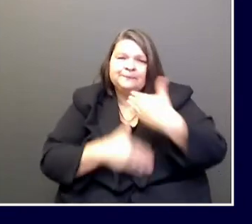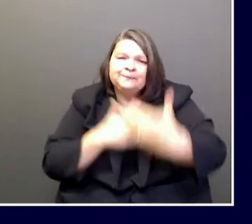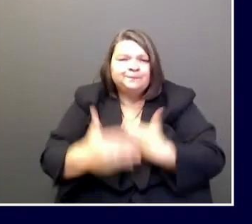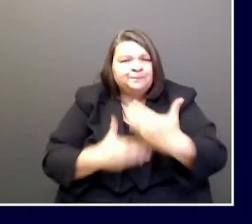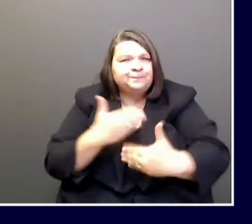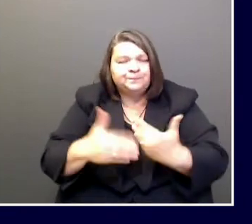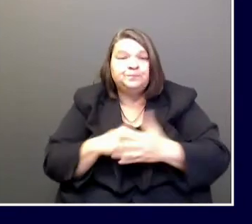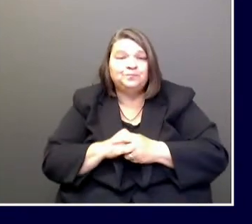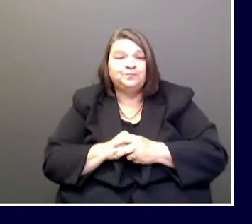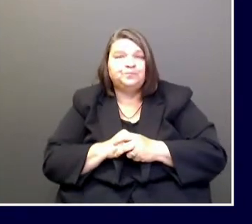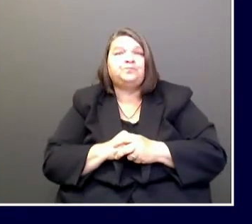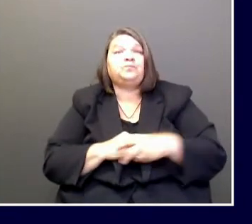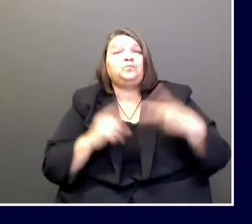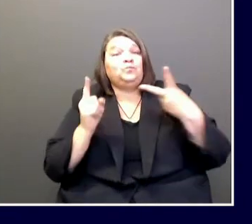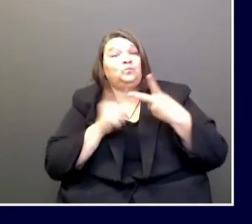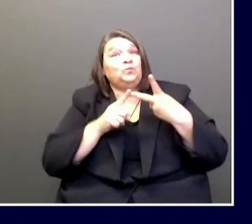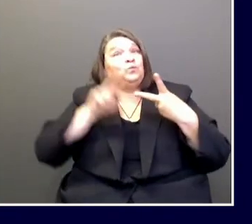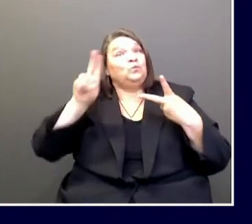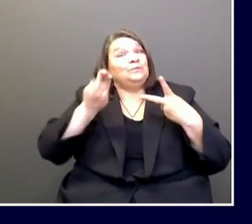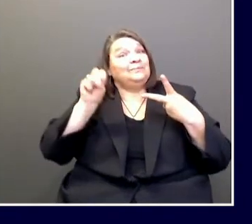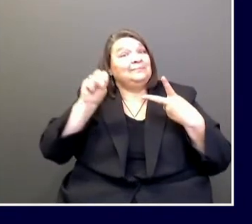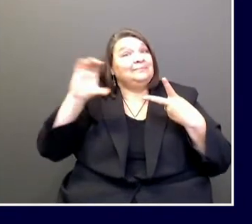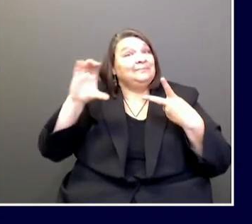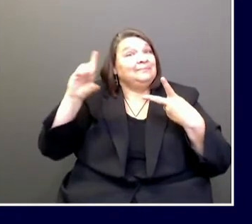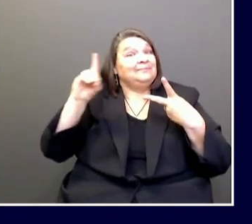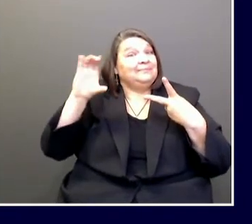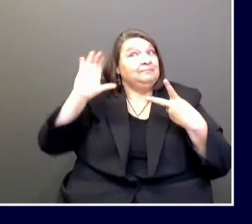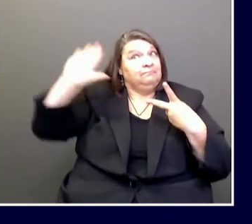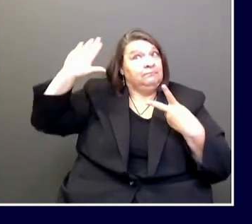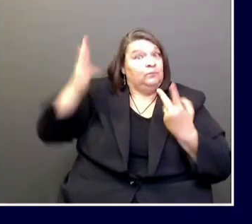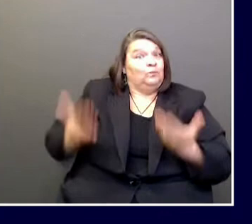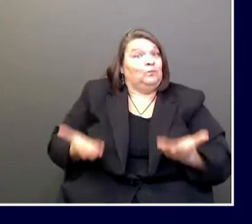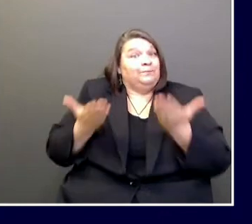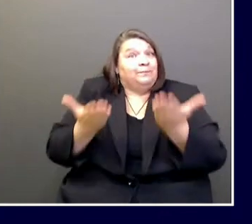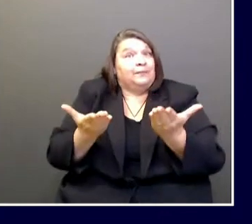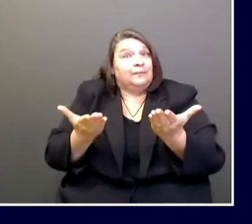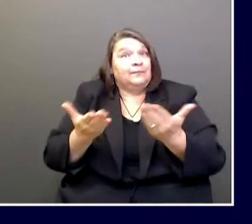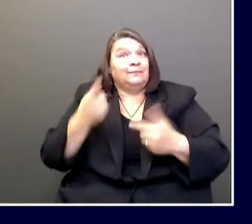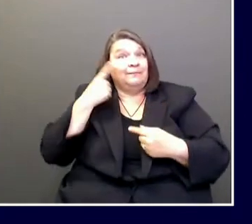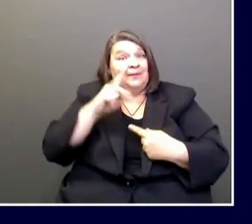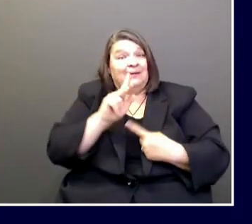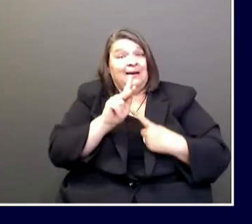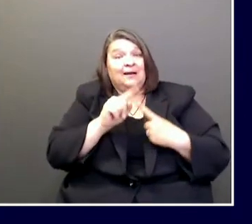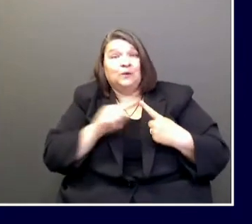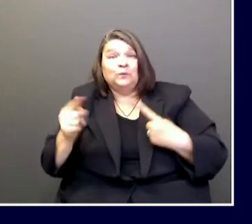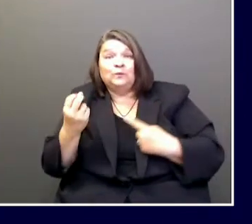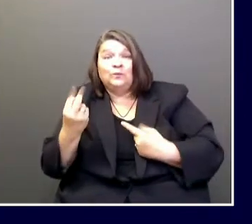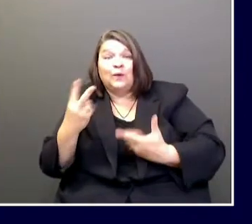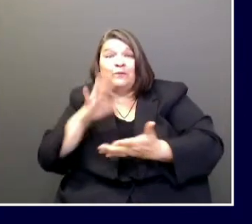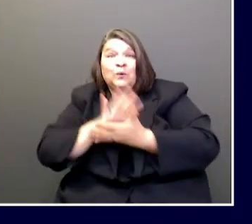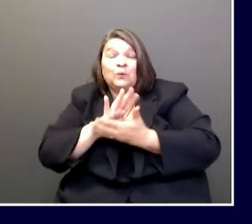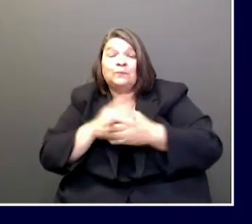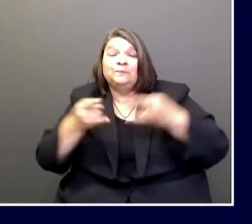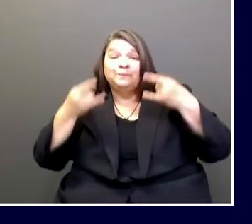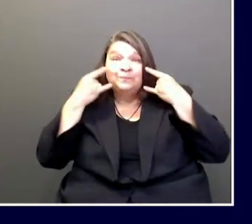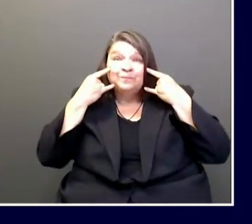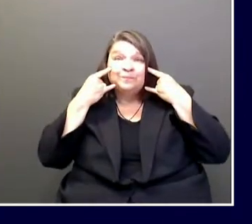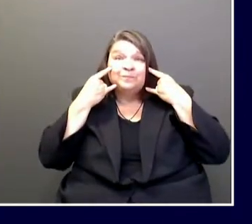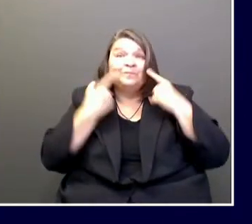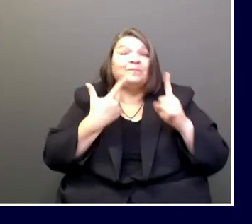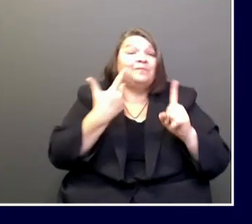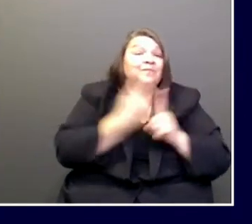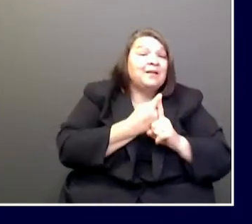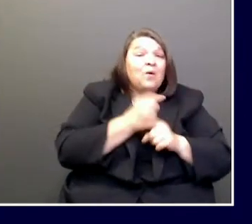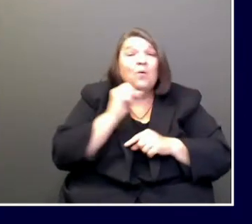CDC recommendation of having people in schools wear masks irrespective of vaccination status, there'll be